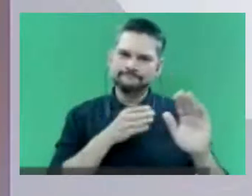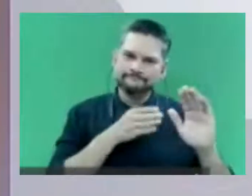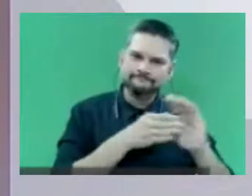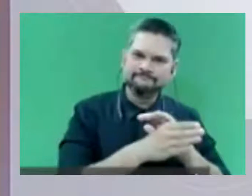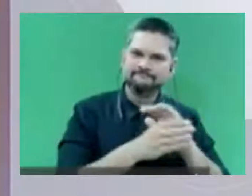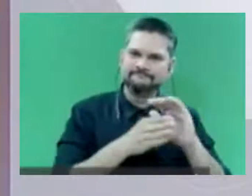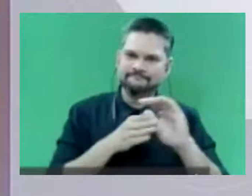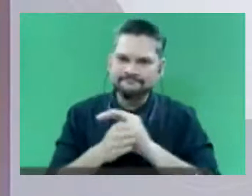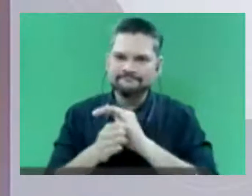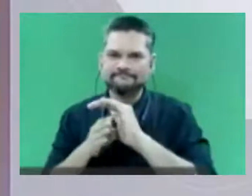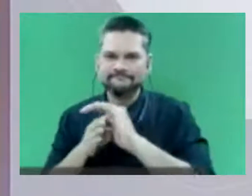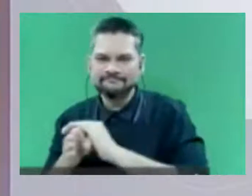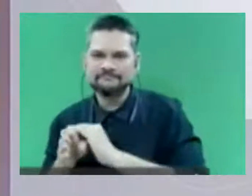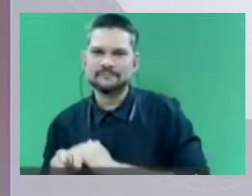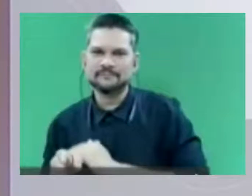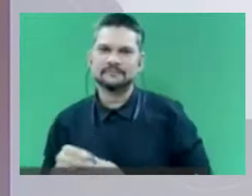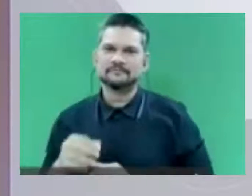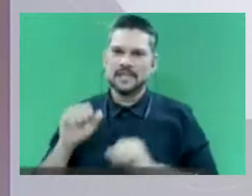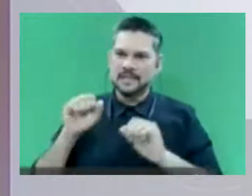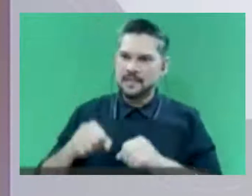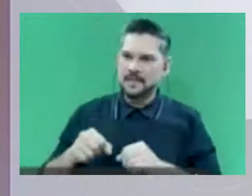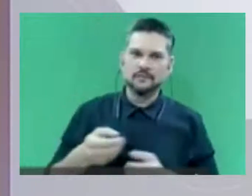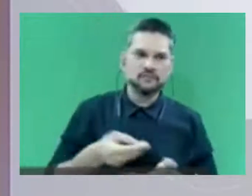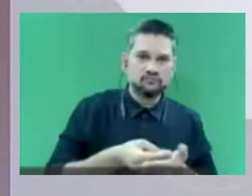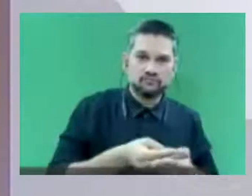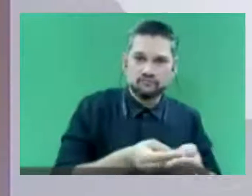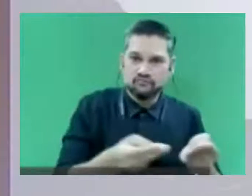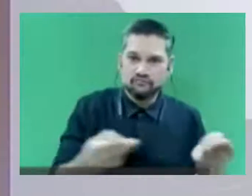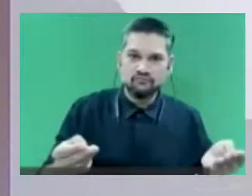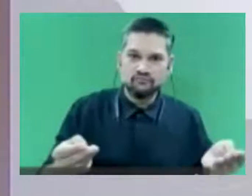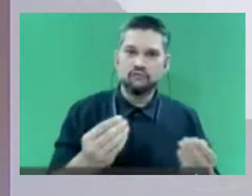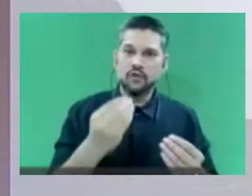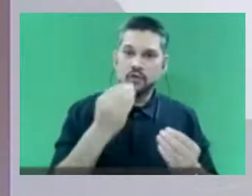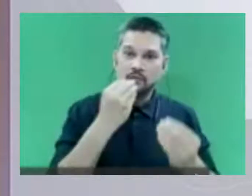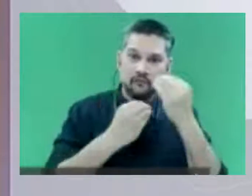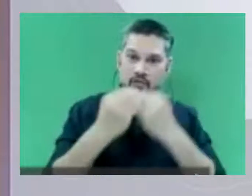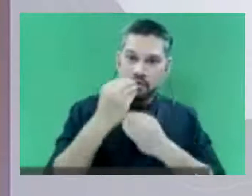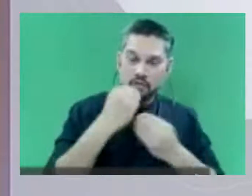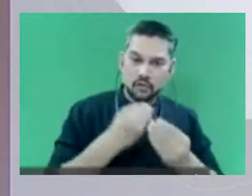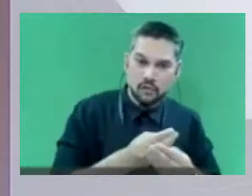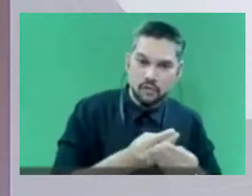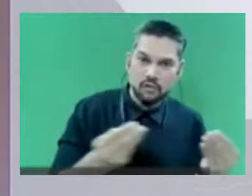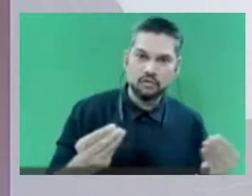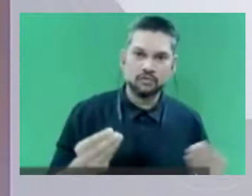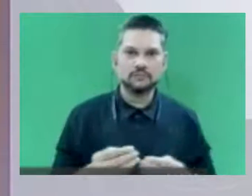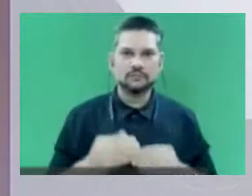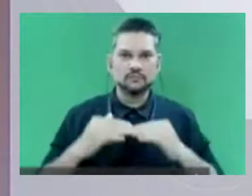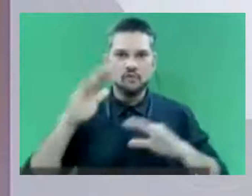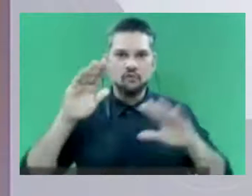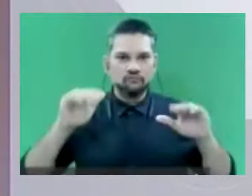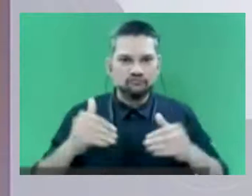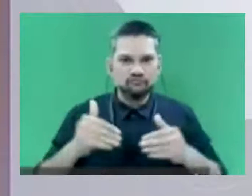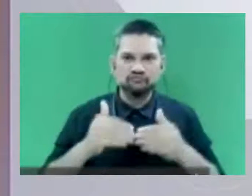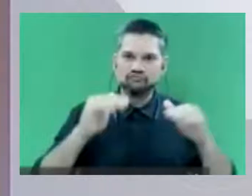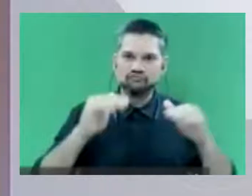food, they get to be introduced to people. And I think that is all about empathy. So if you are a true